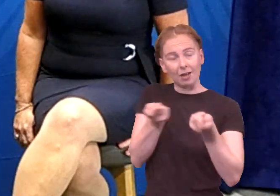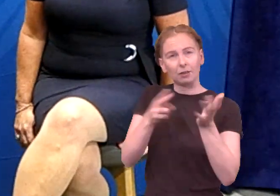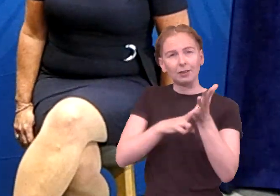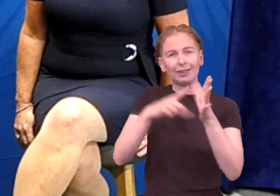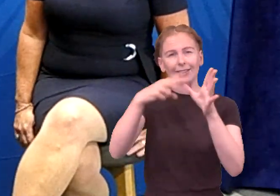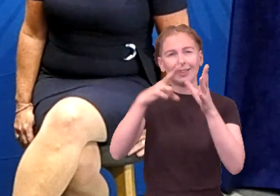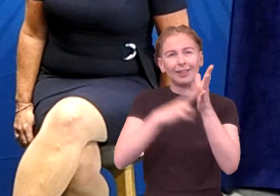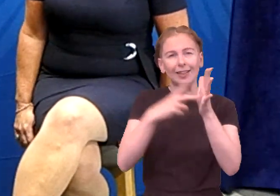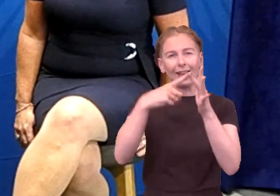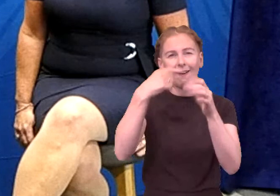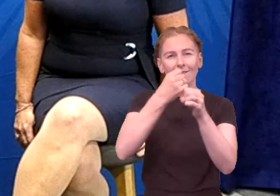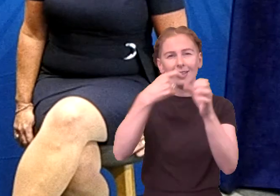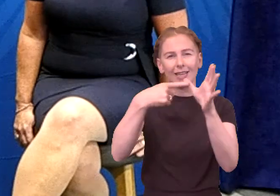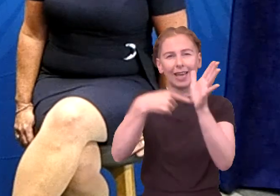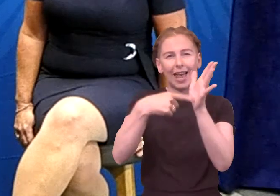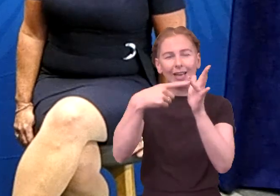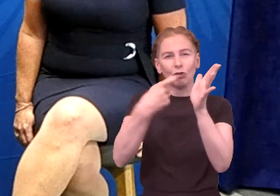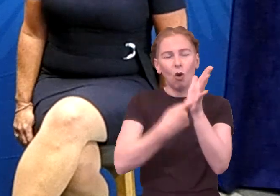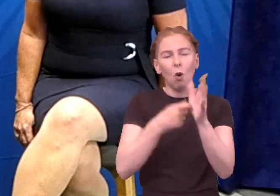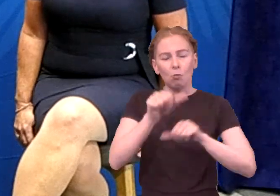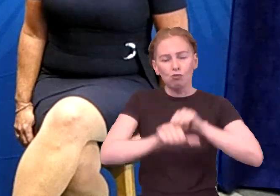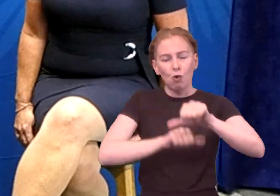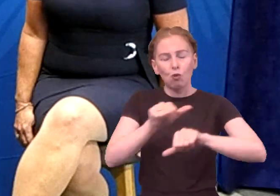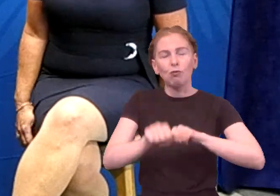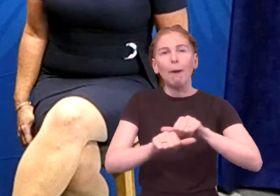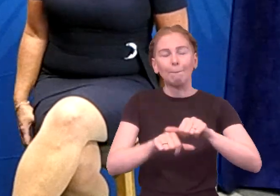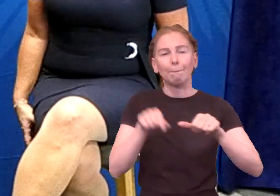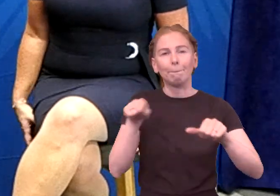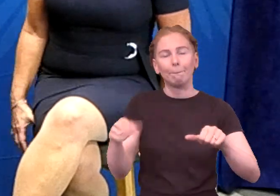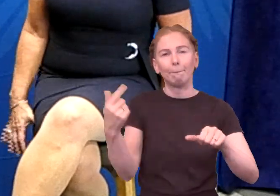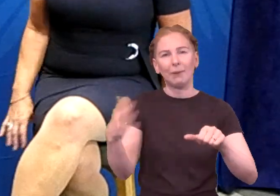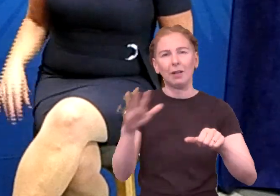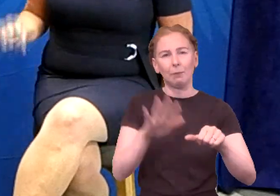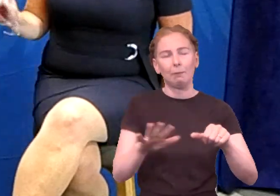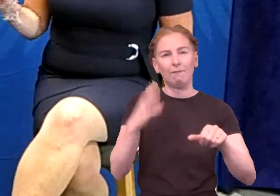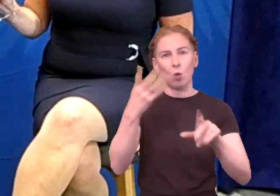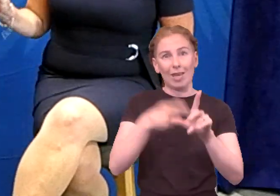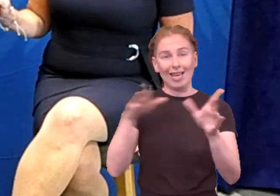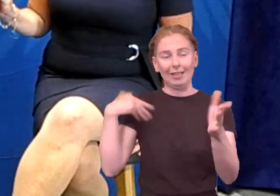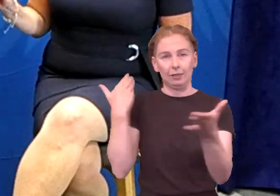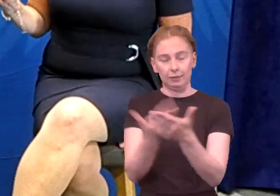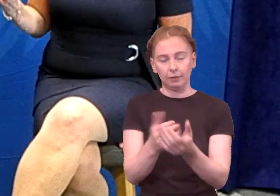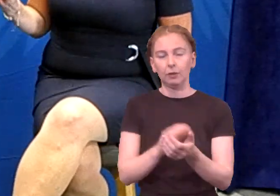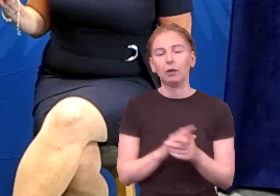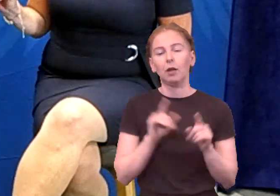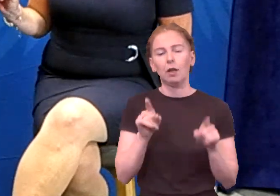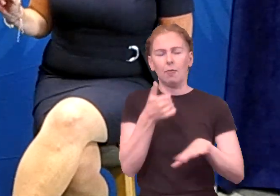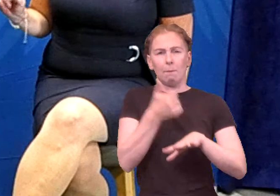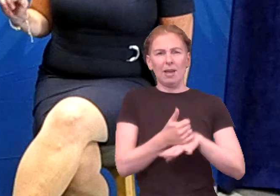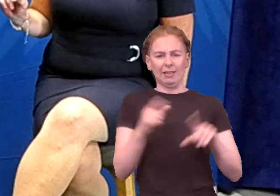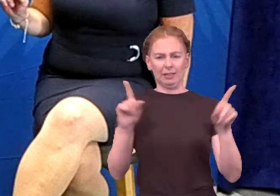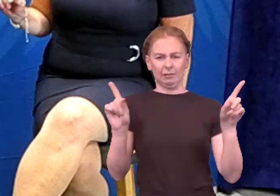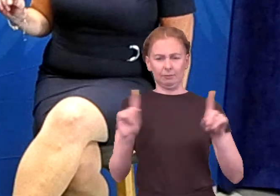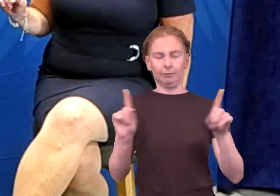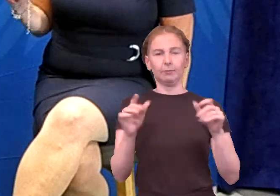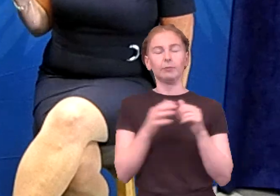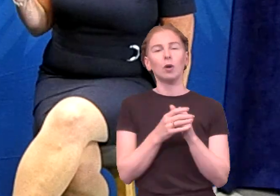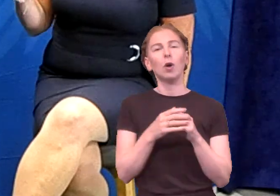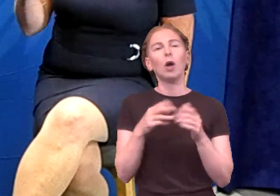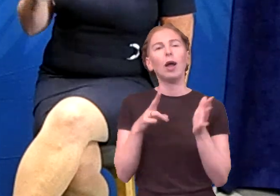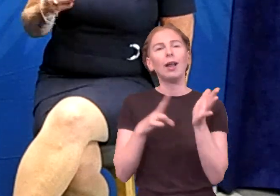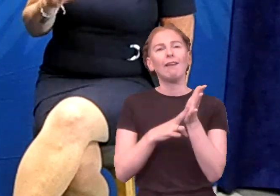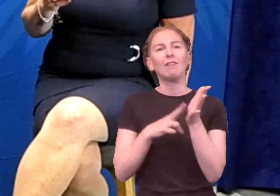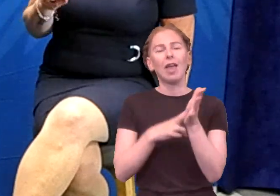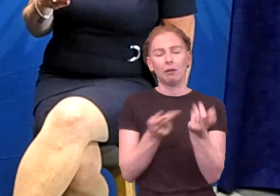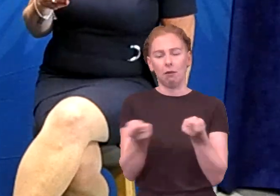victim navigator for that period of time. And the very sort of basic element is that the navigator acts as a bridge between